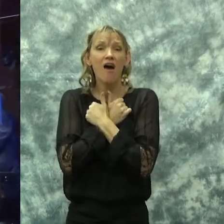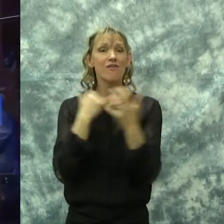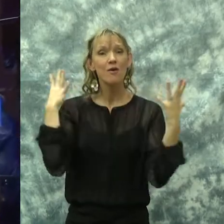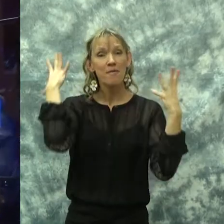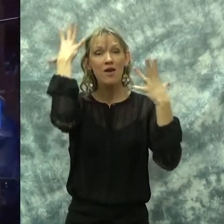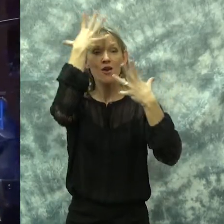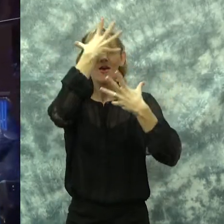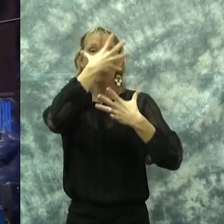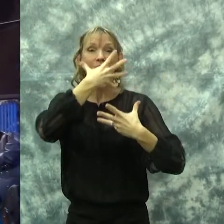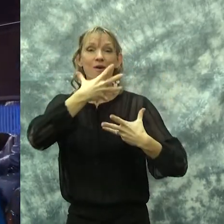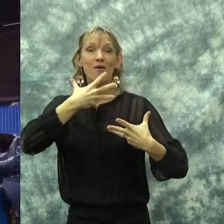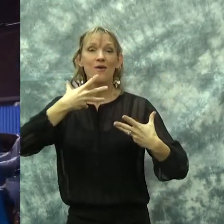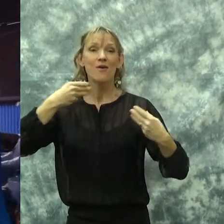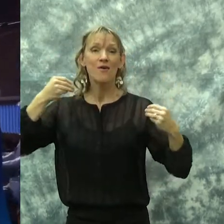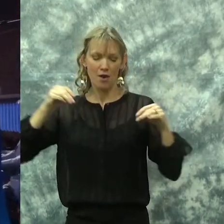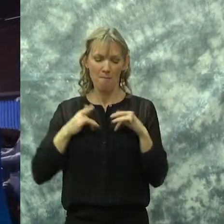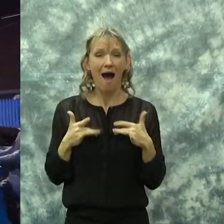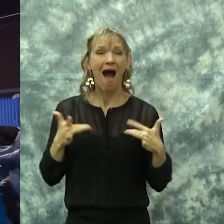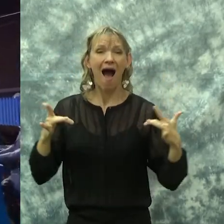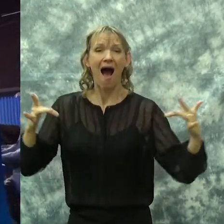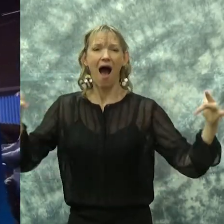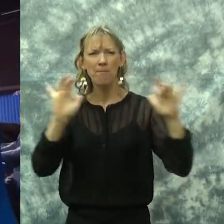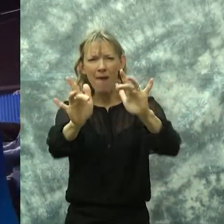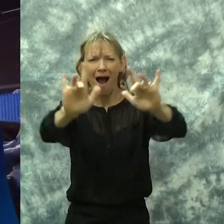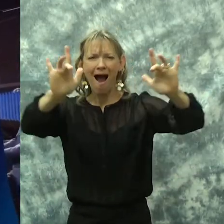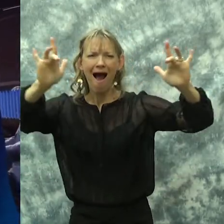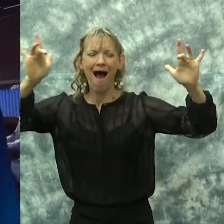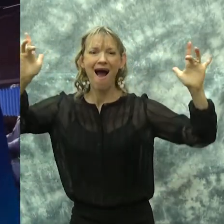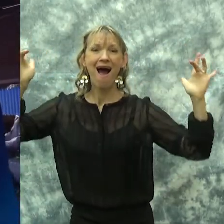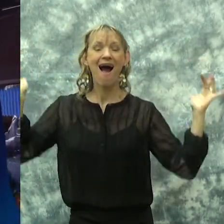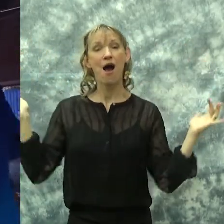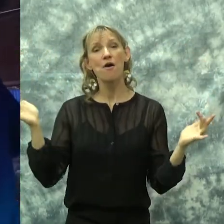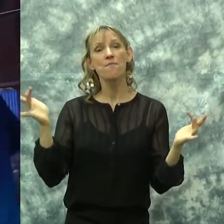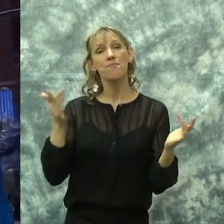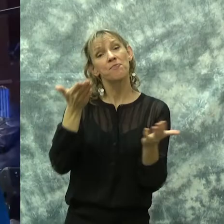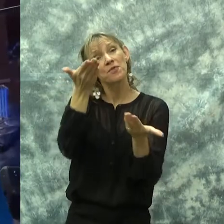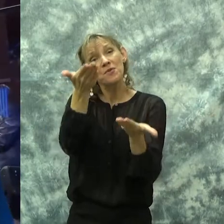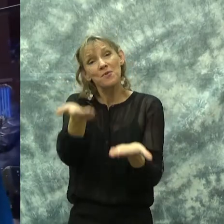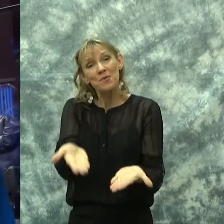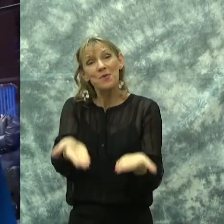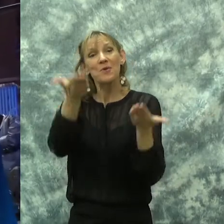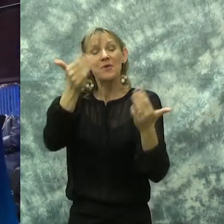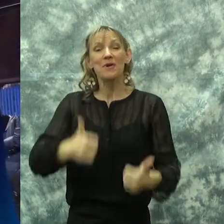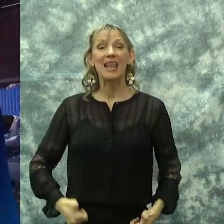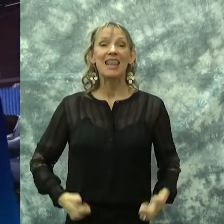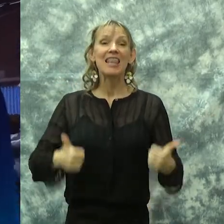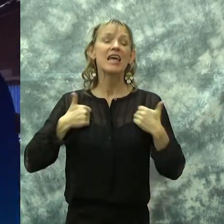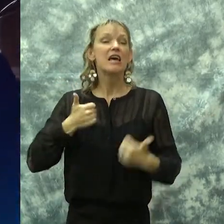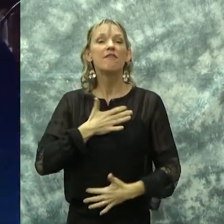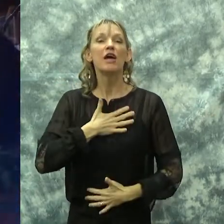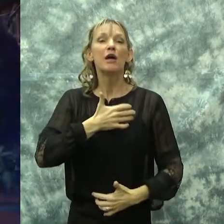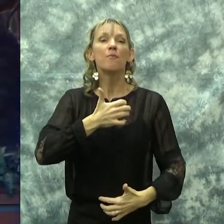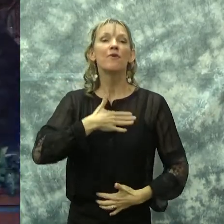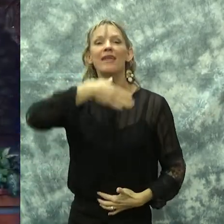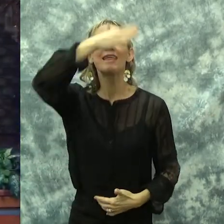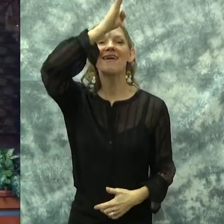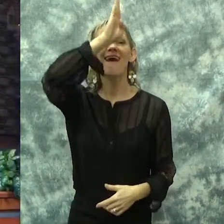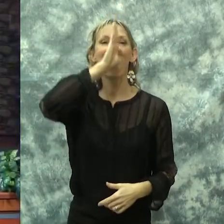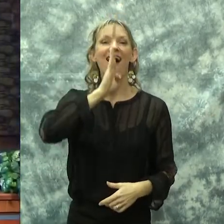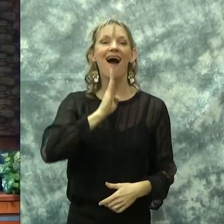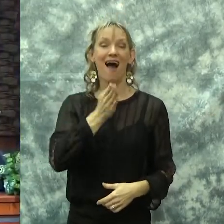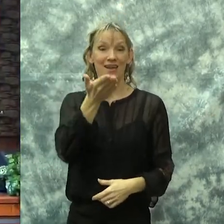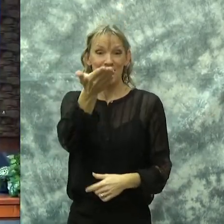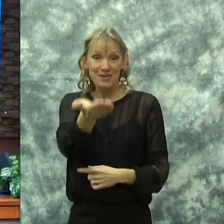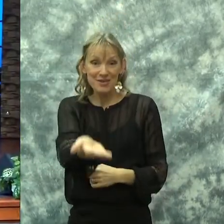the beauty that shines in you and me. You are the living, breathing God.